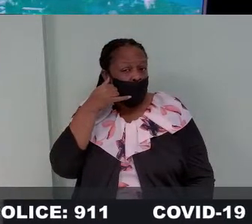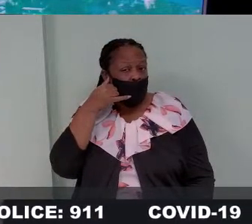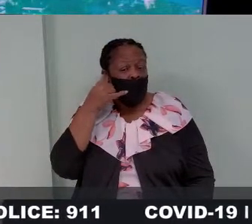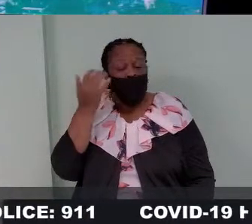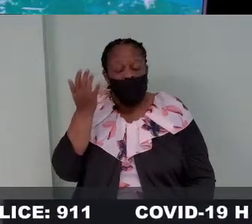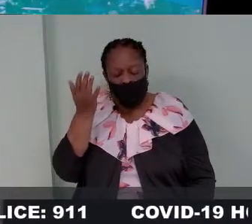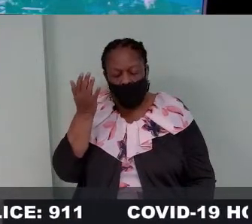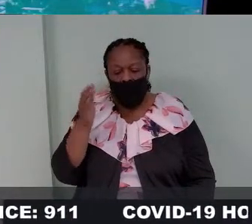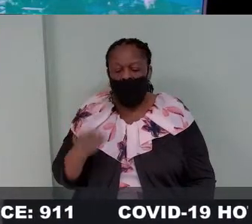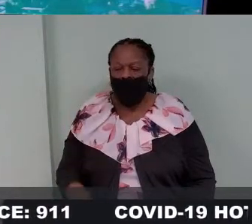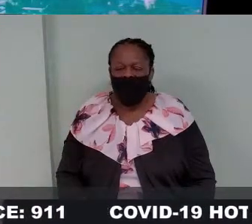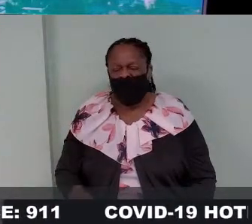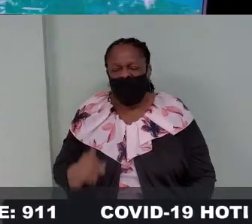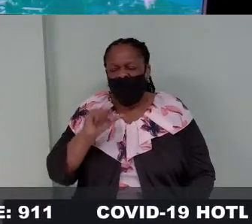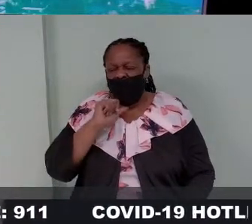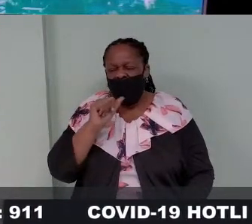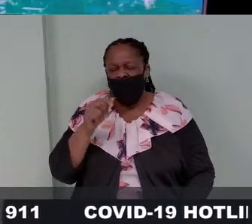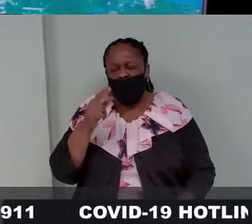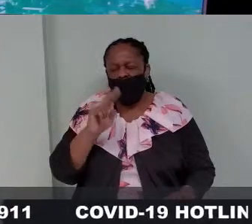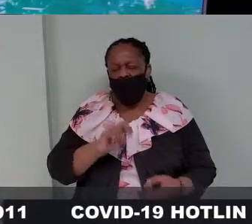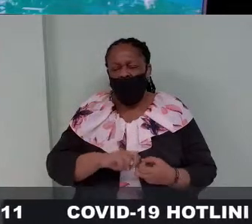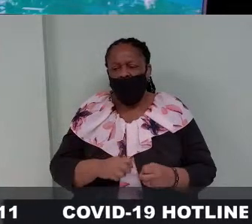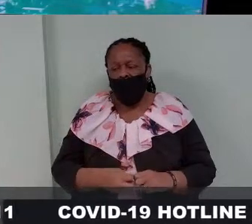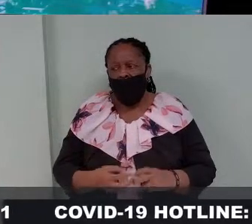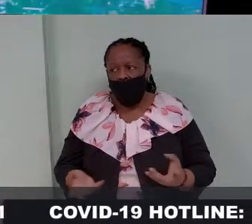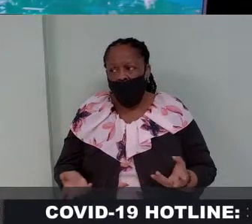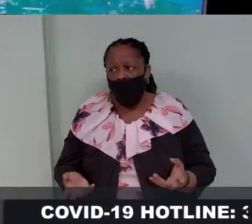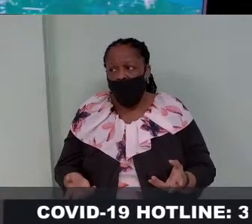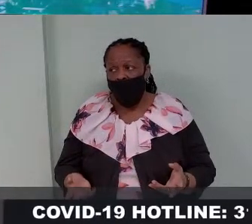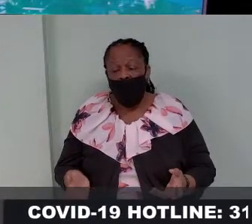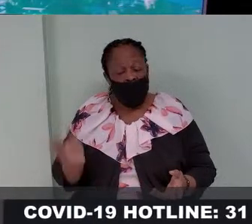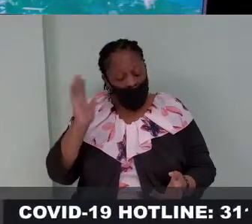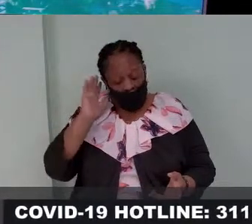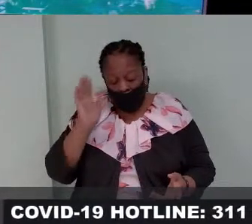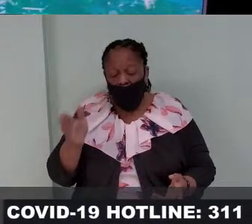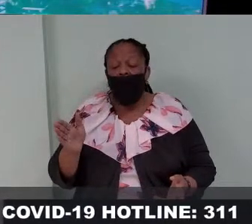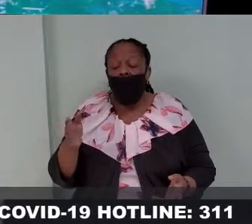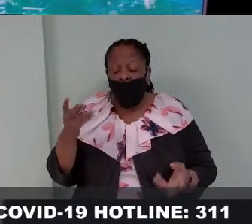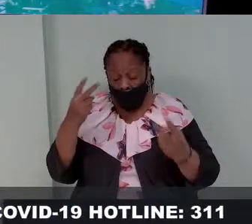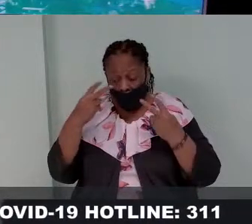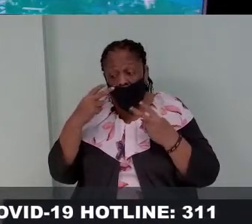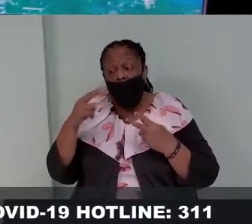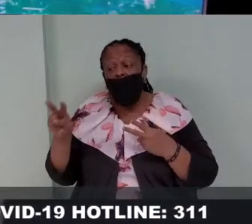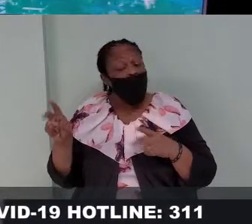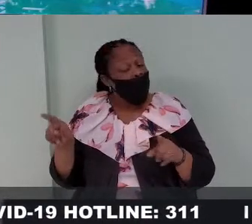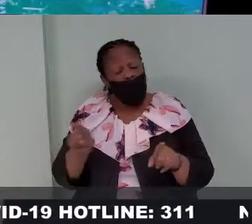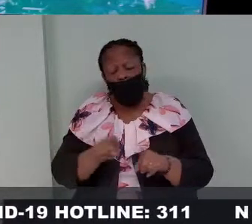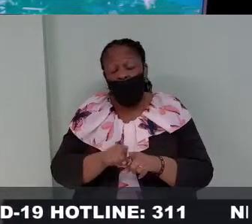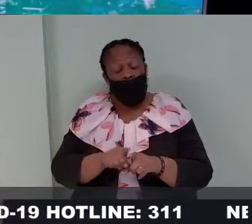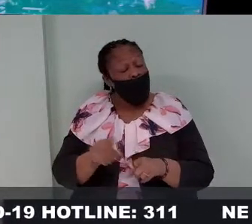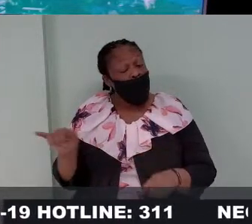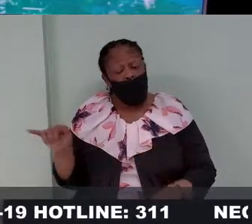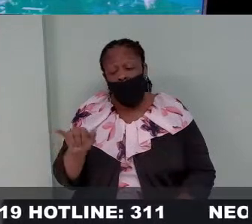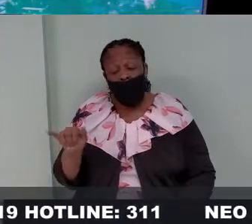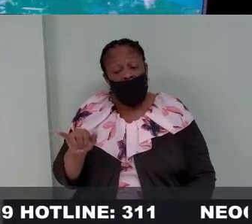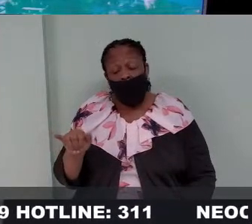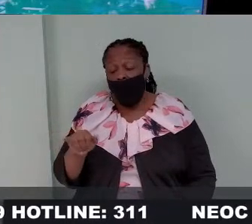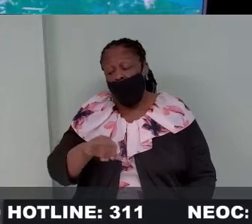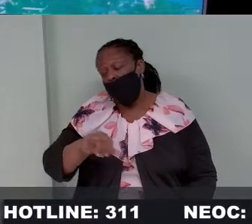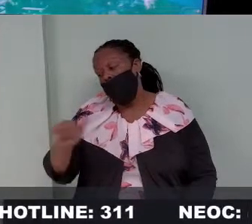not an issue. We would monitor them just the same. They will be, checking into one